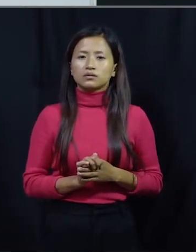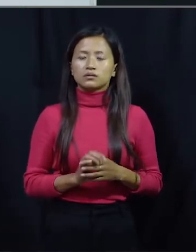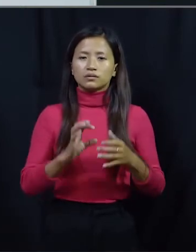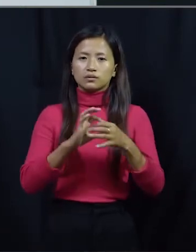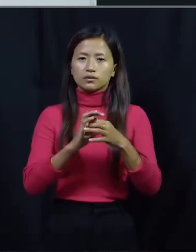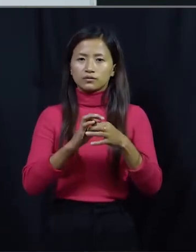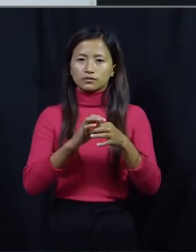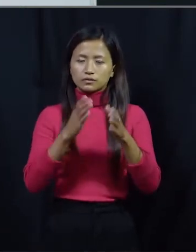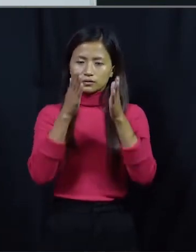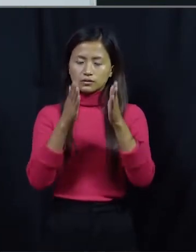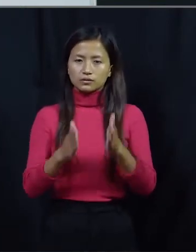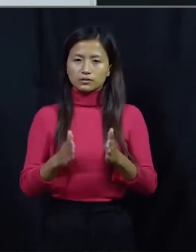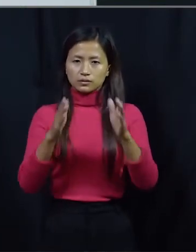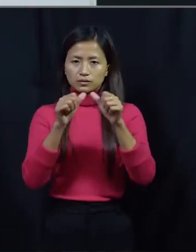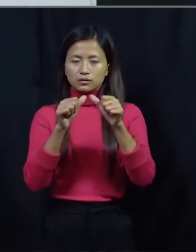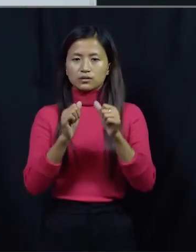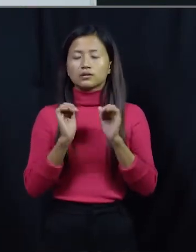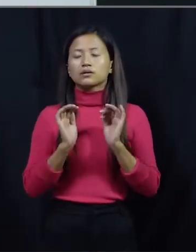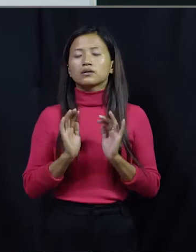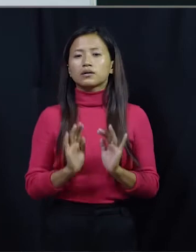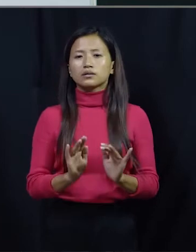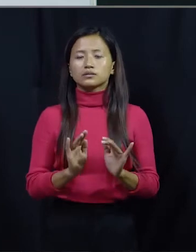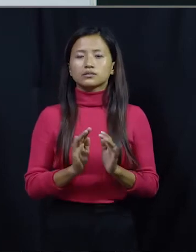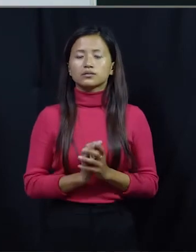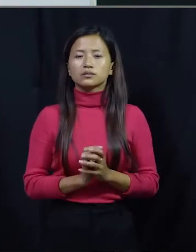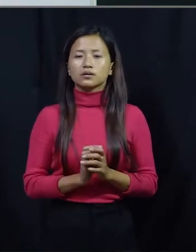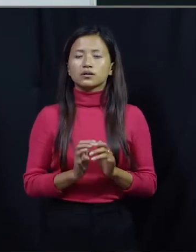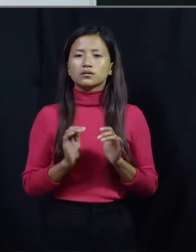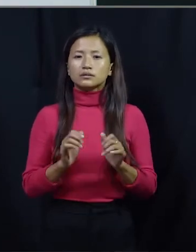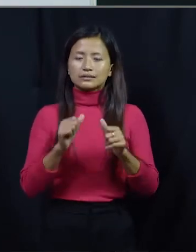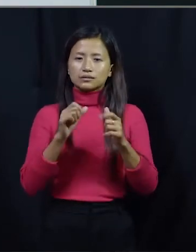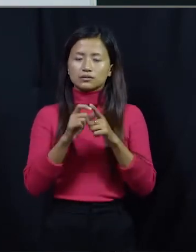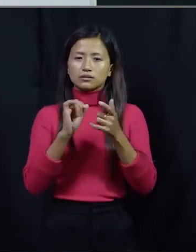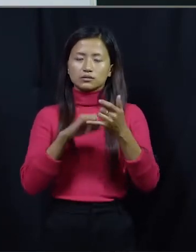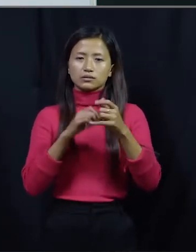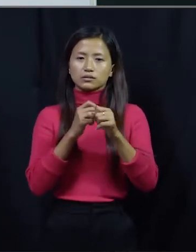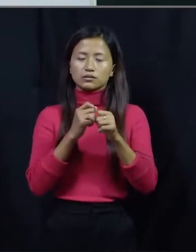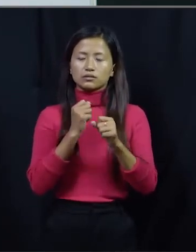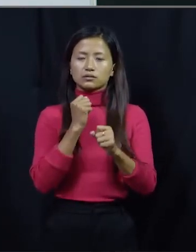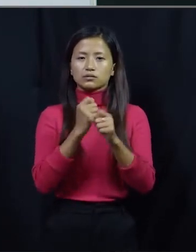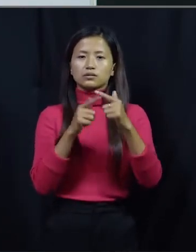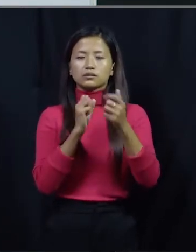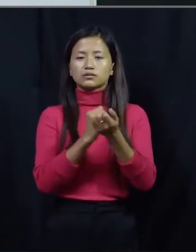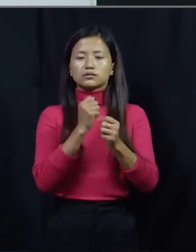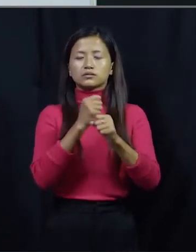of set A has distinct